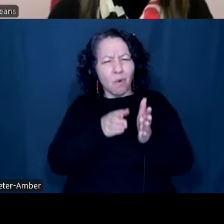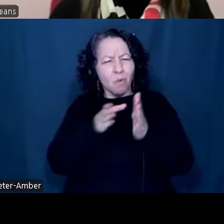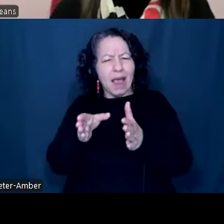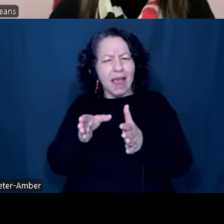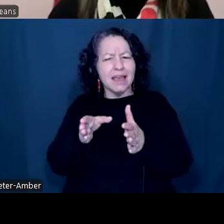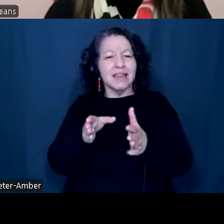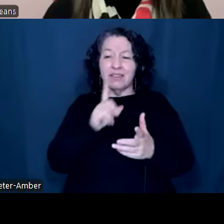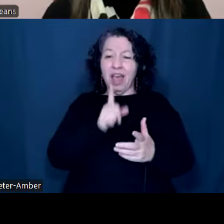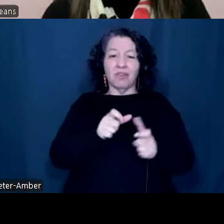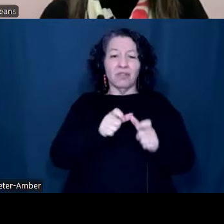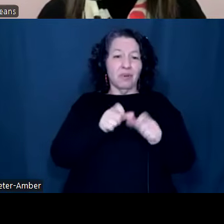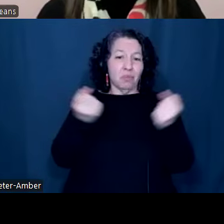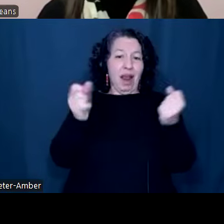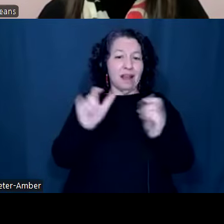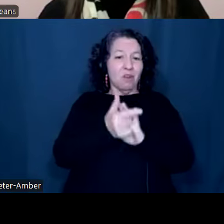break the law.